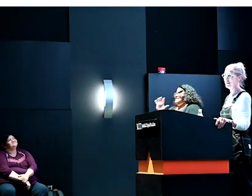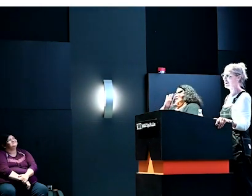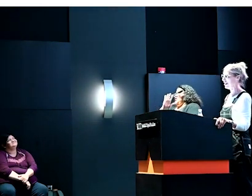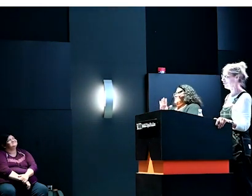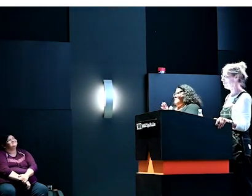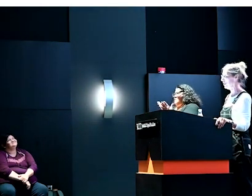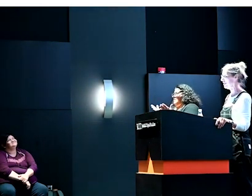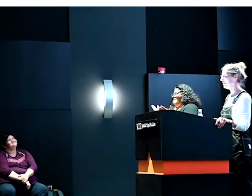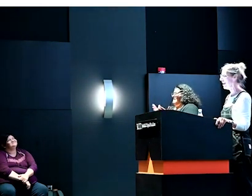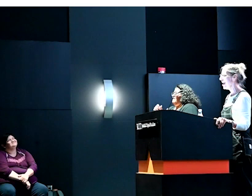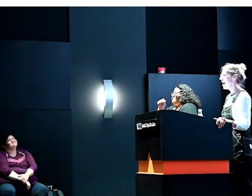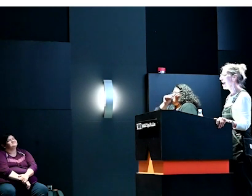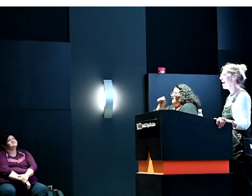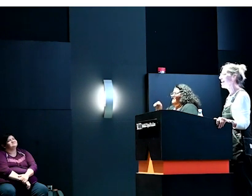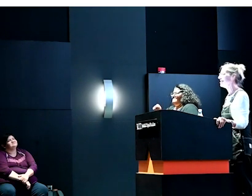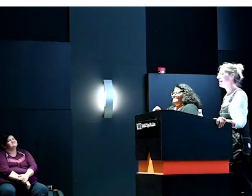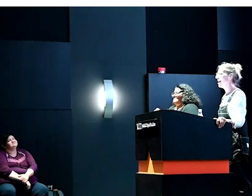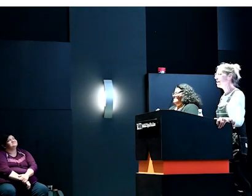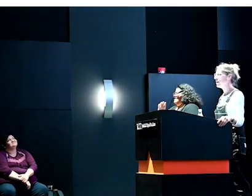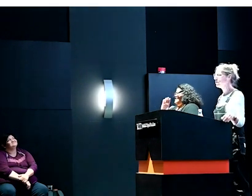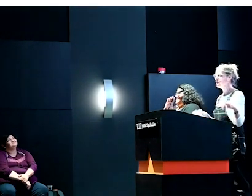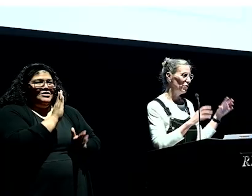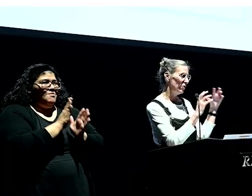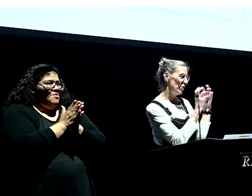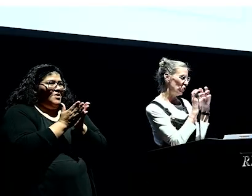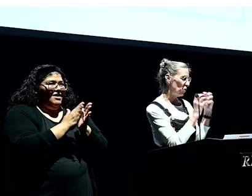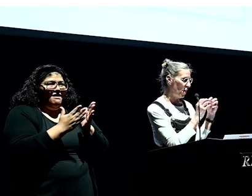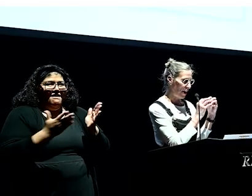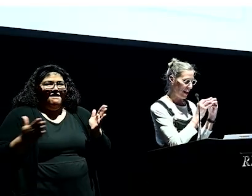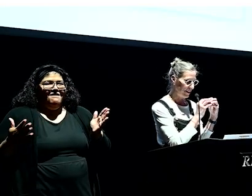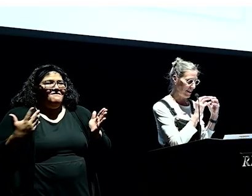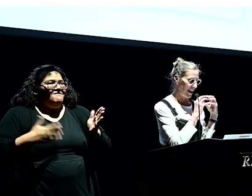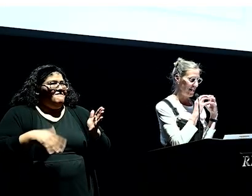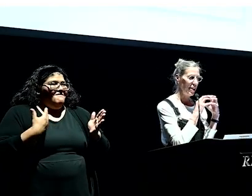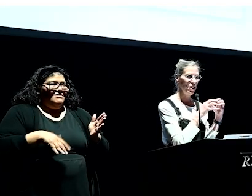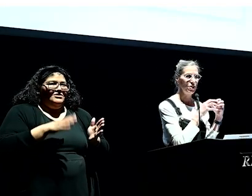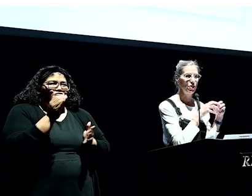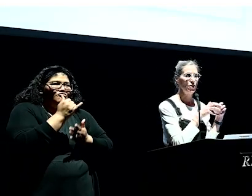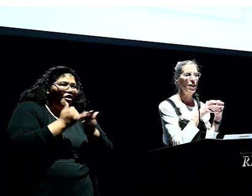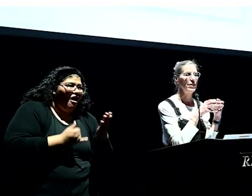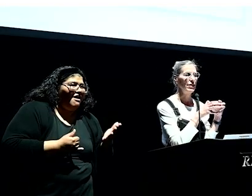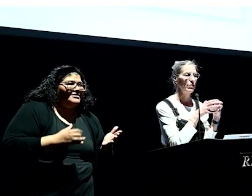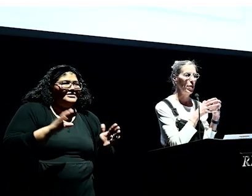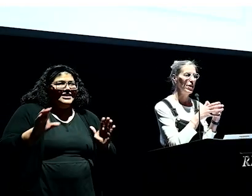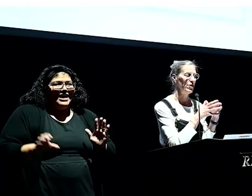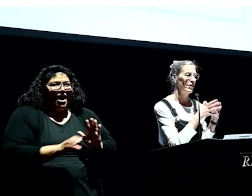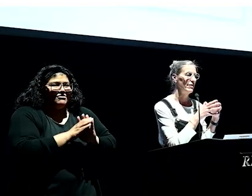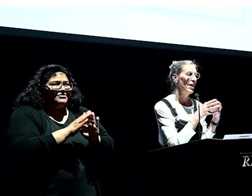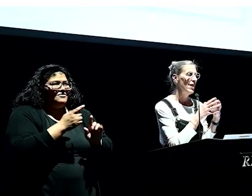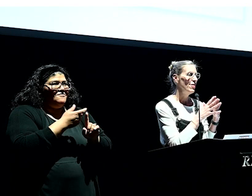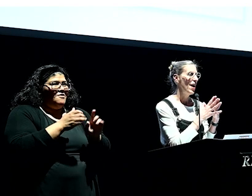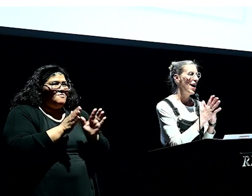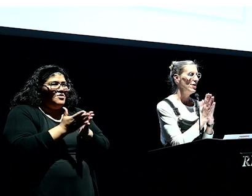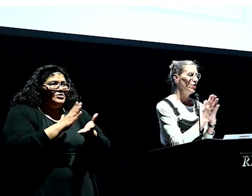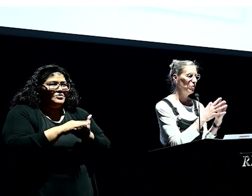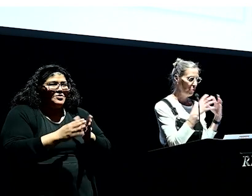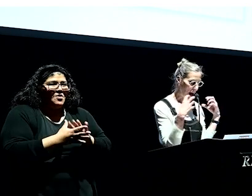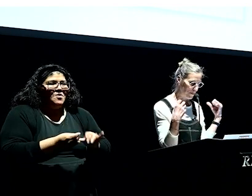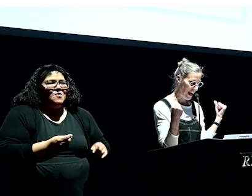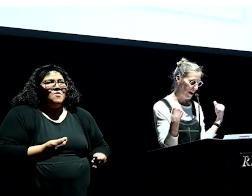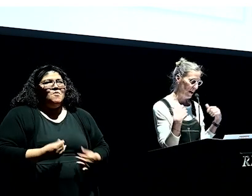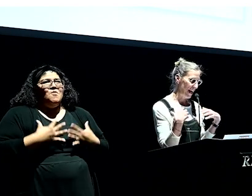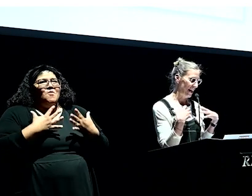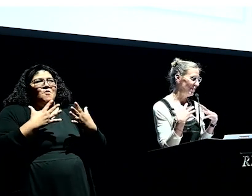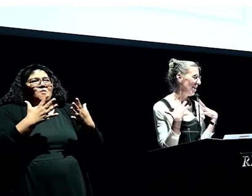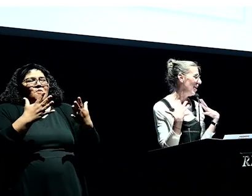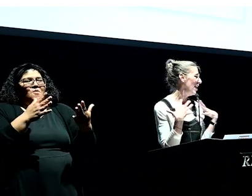loved this collection of books. And it was the drawings and the characters on these pages that just